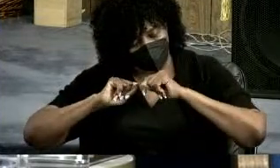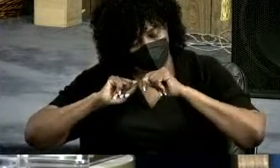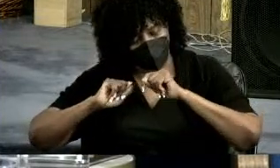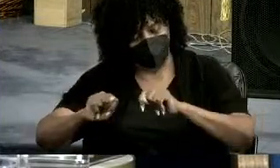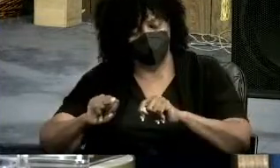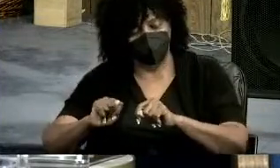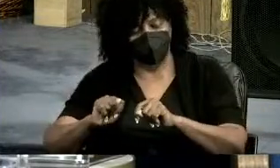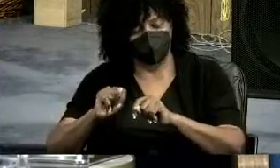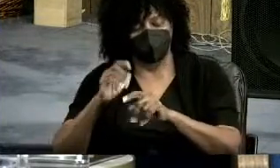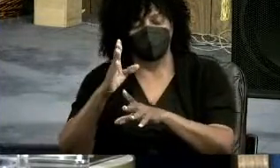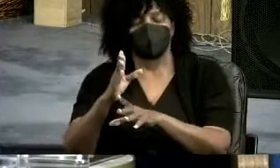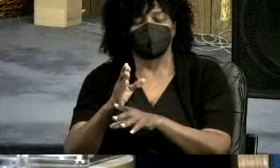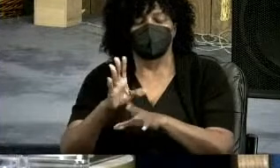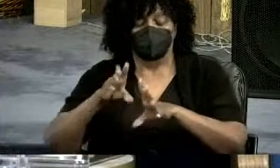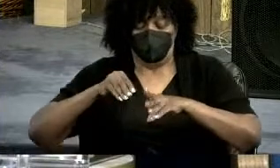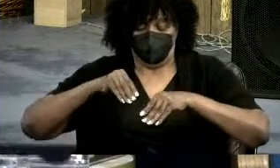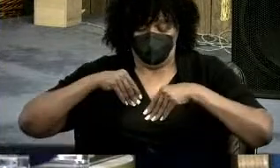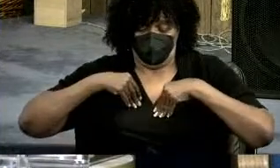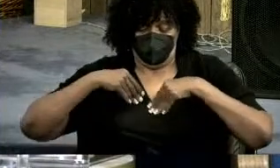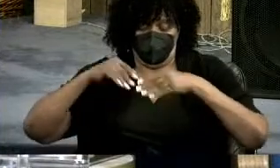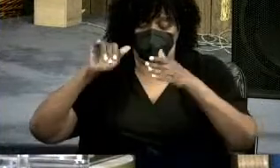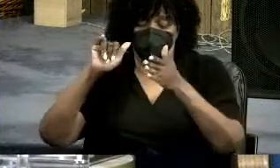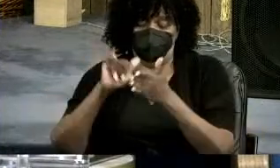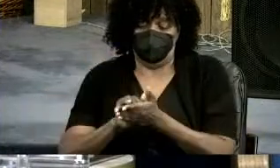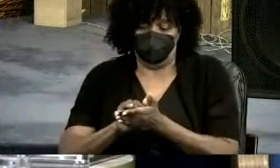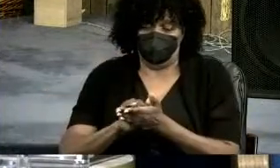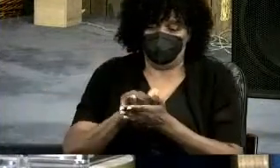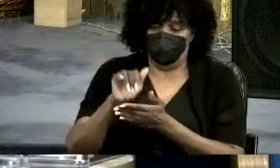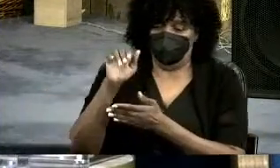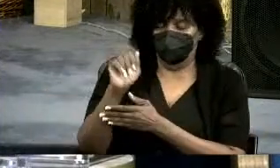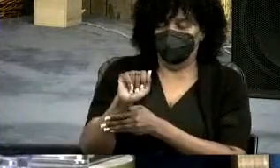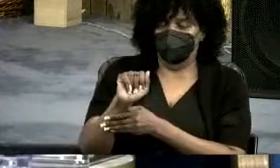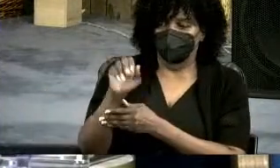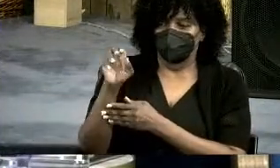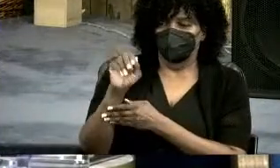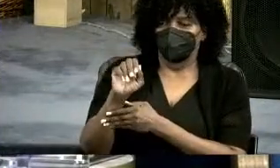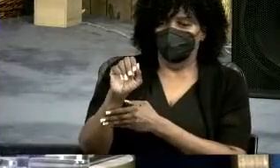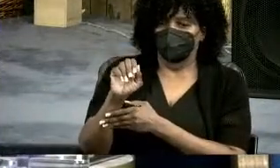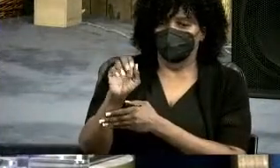shocker of Martrell. I think it's how you say it.